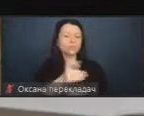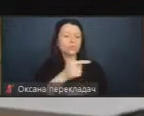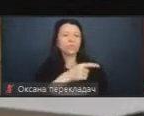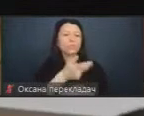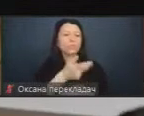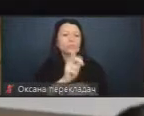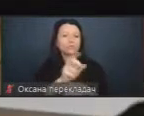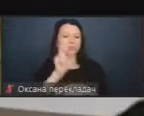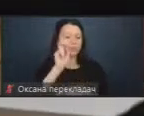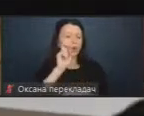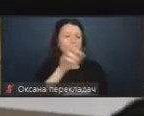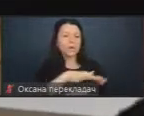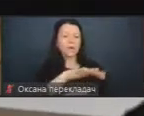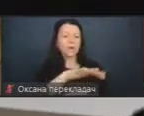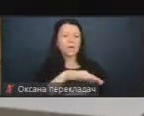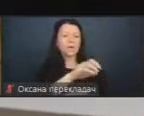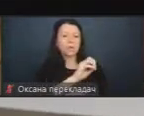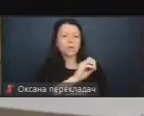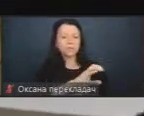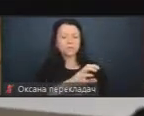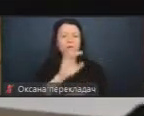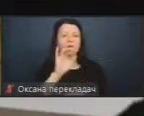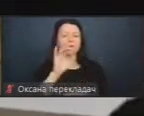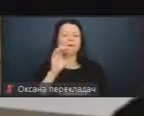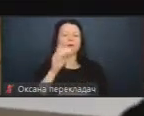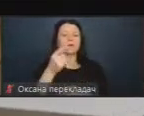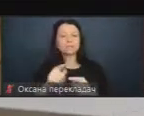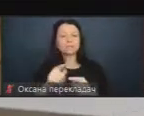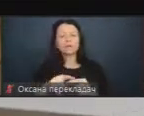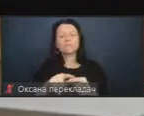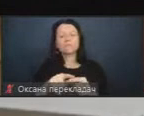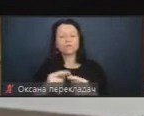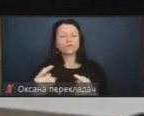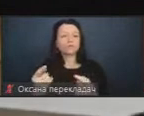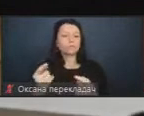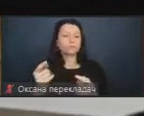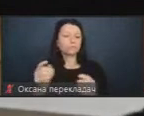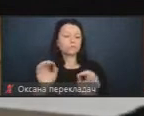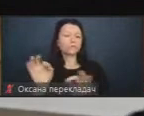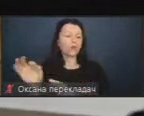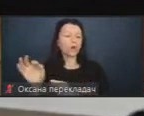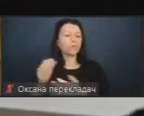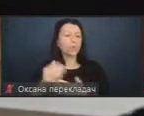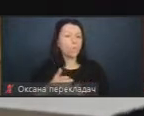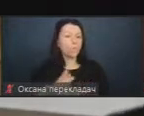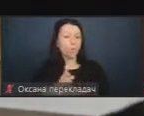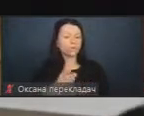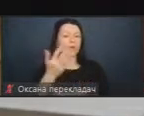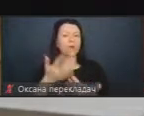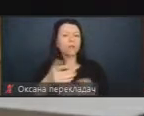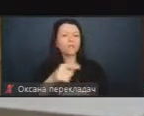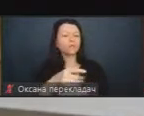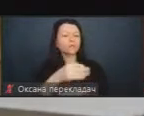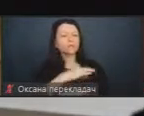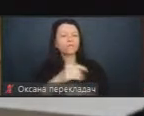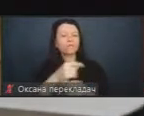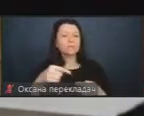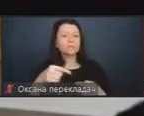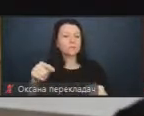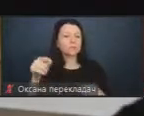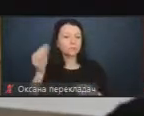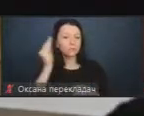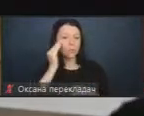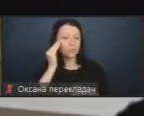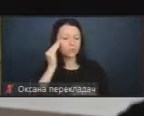being implemented in different ways. So some countries have quite a high quota threshold, such as